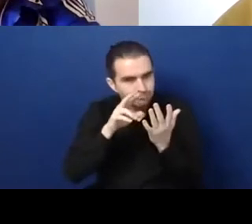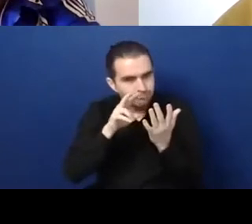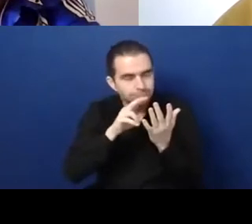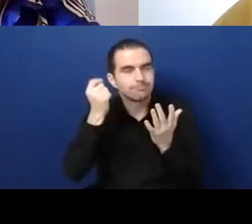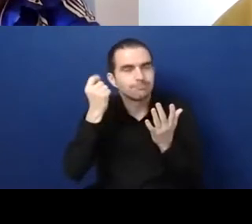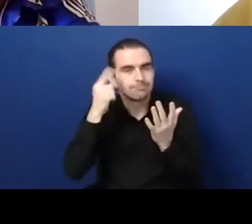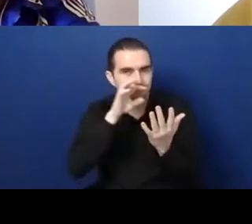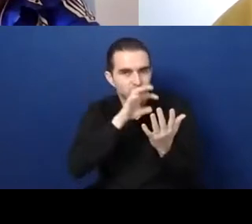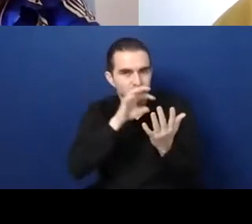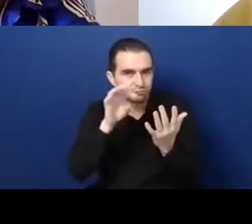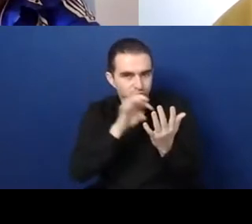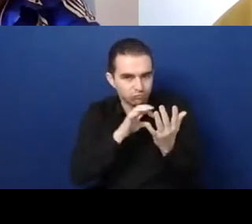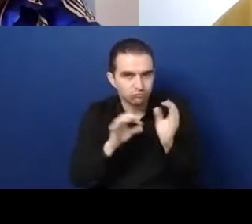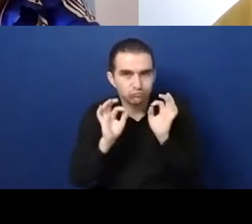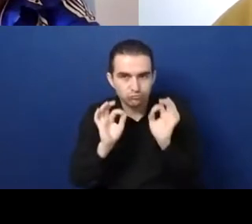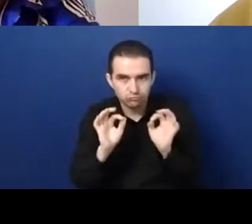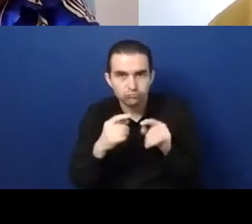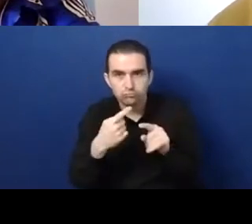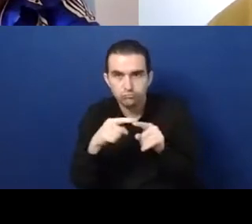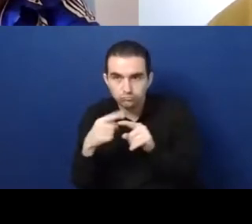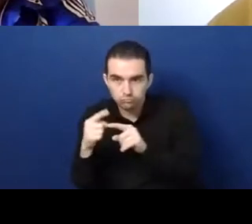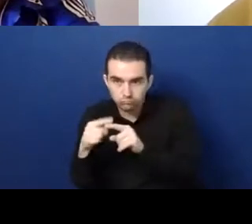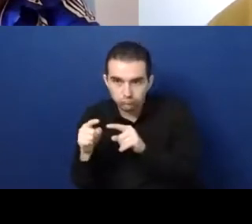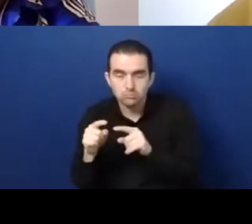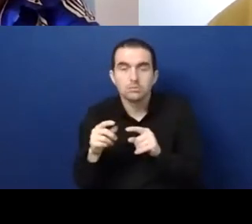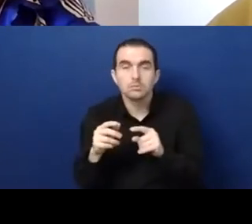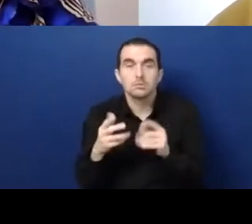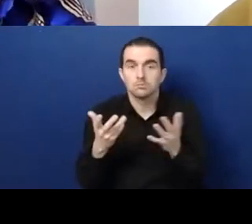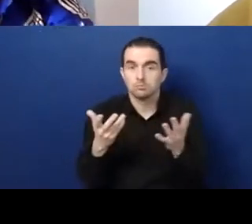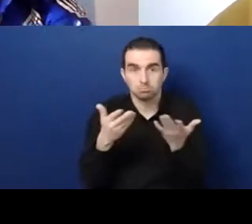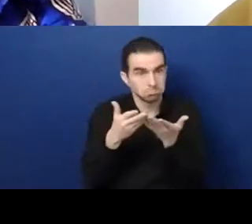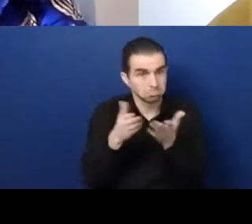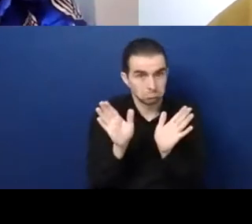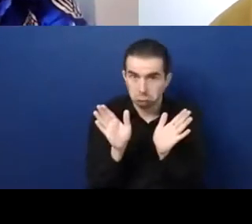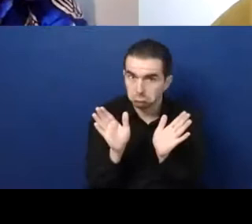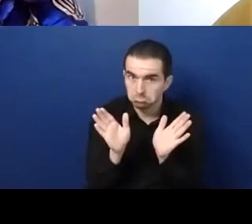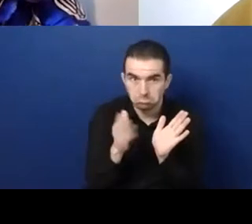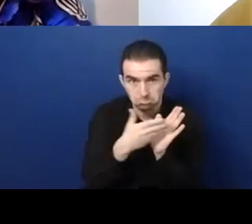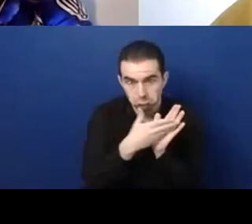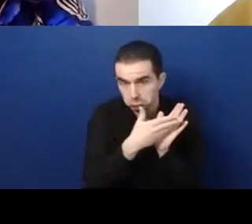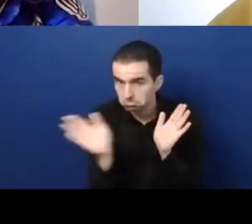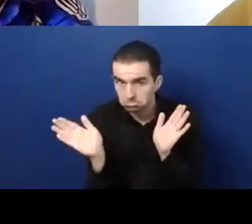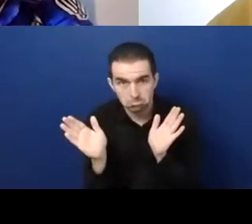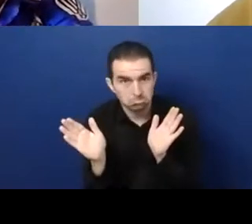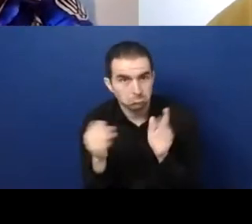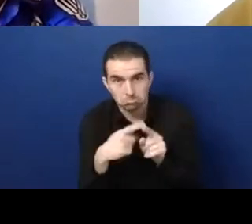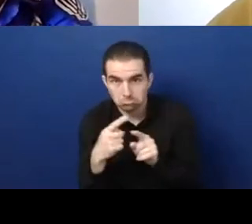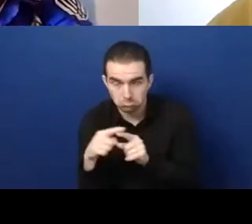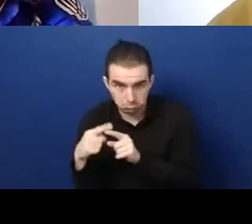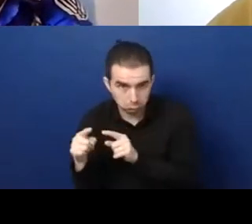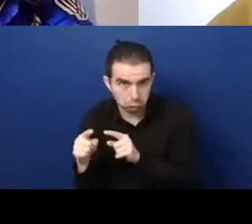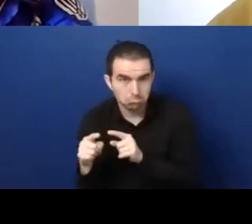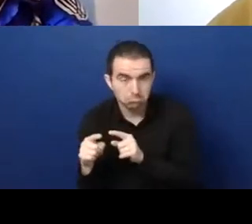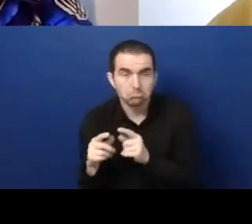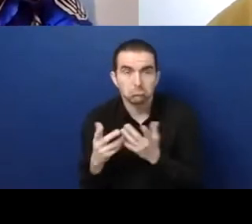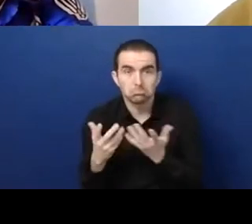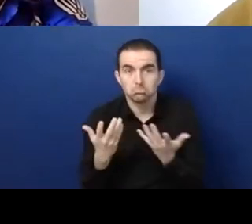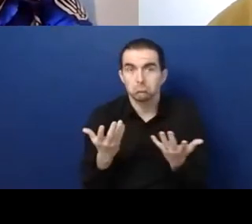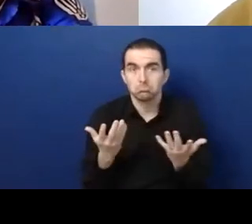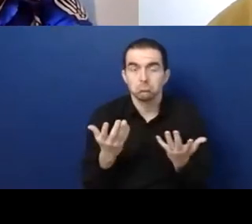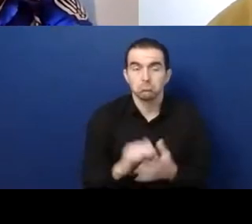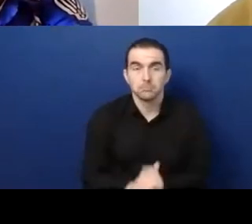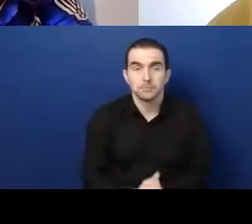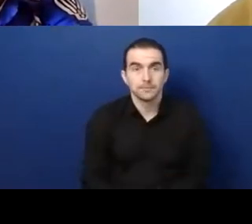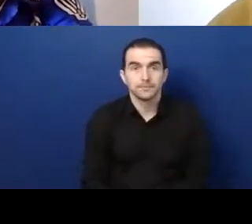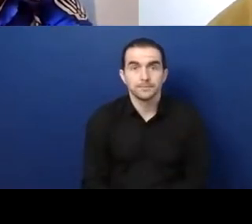are simplified for all for readers to be able to read, for all readers to be able to access. Regarding